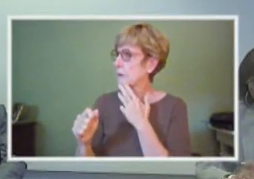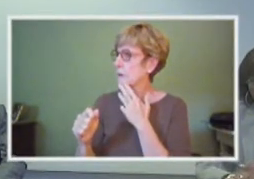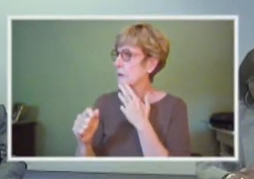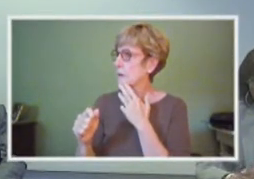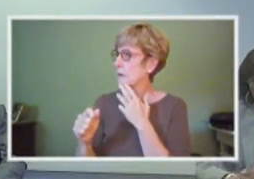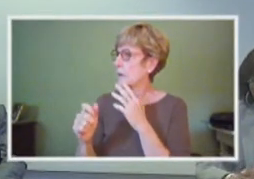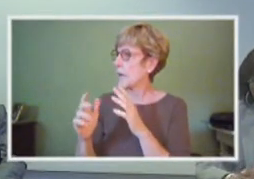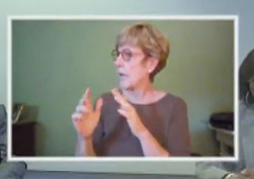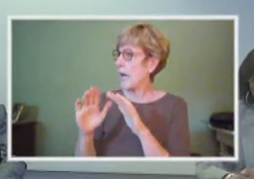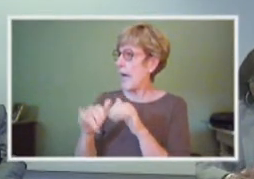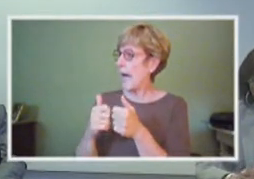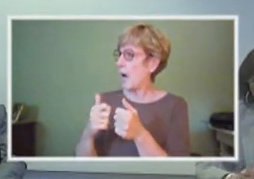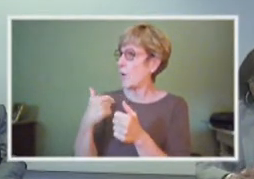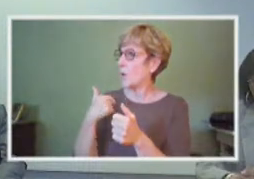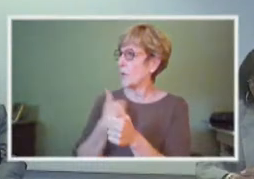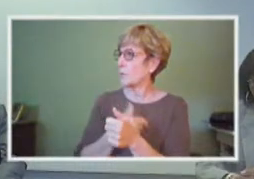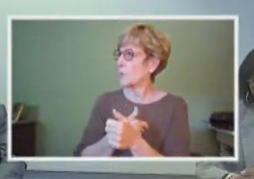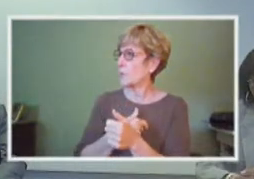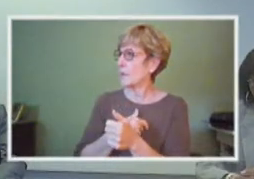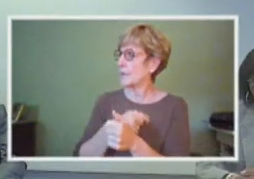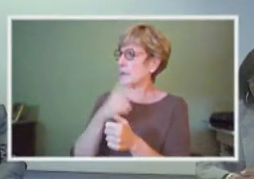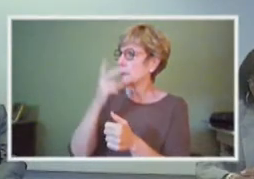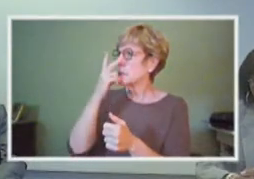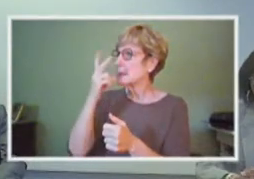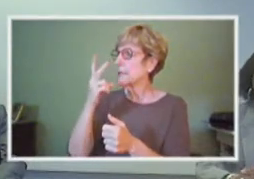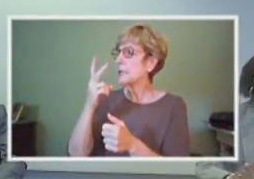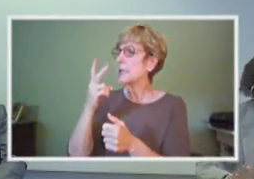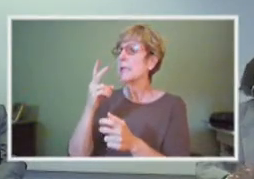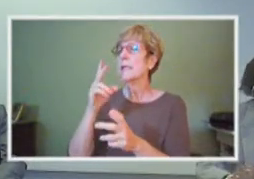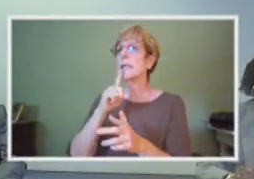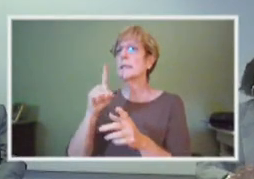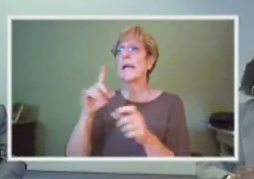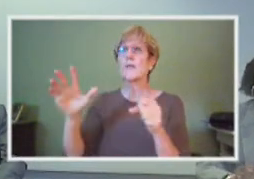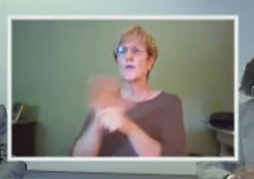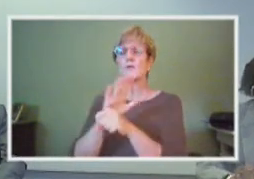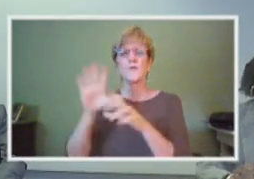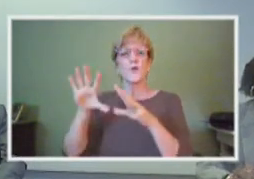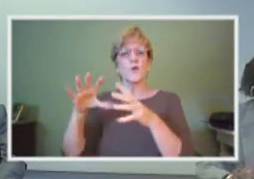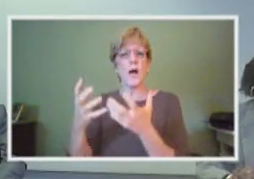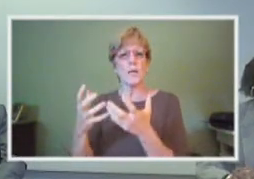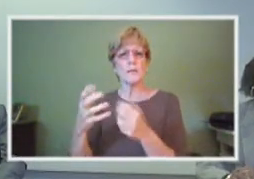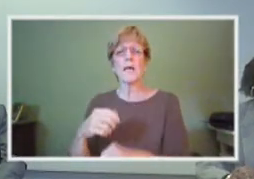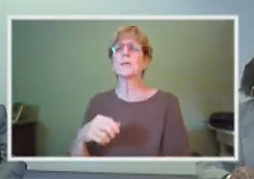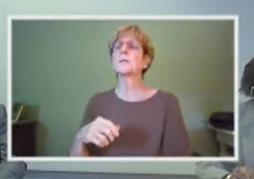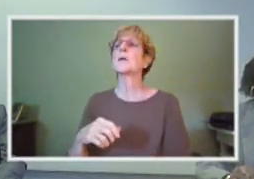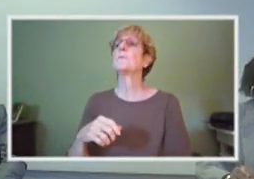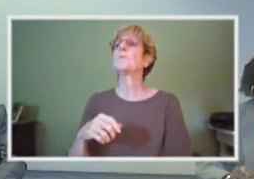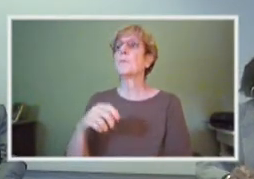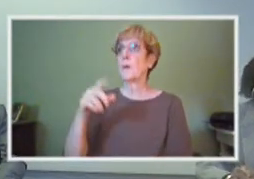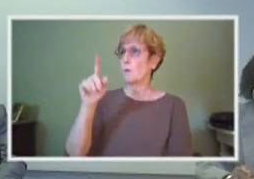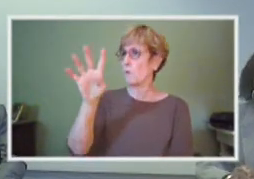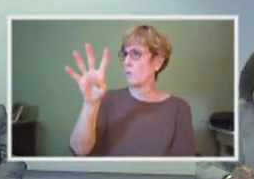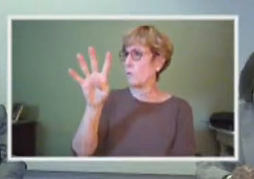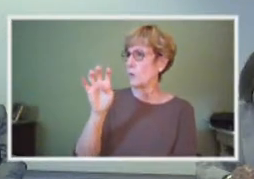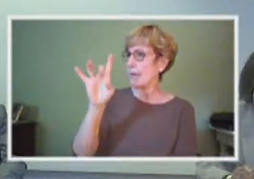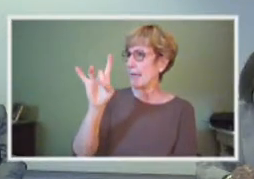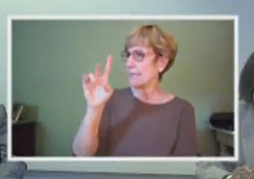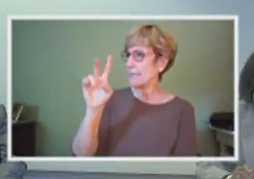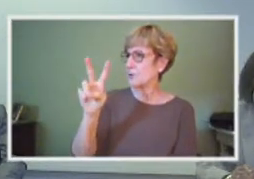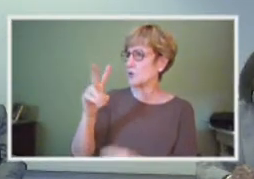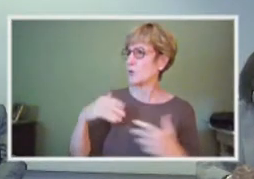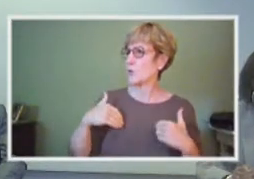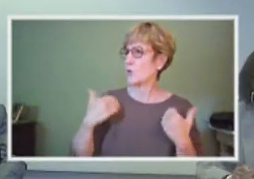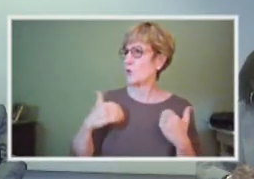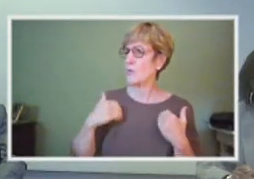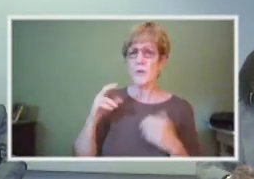we can see it within a context. So one of the numbers that you showed, there were 482 juvenile